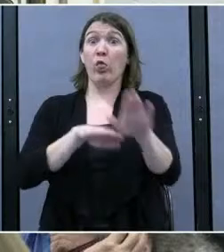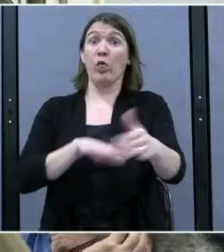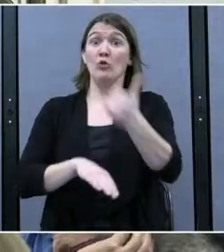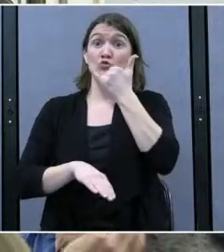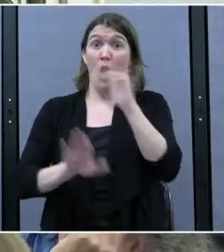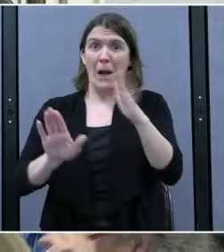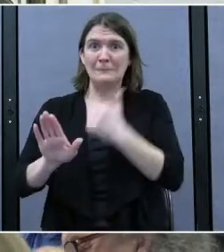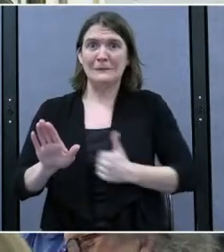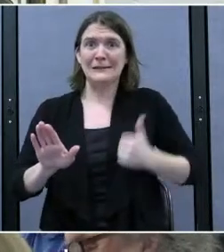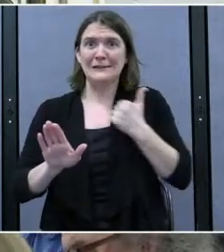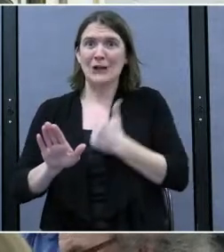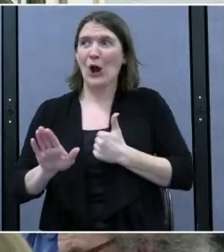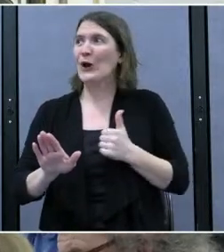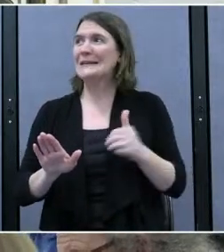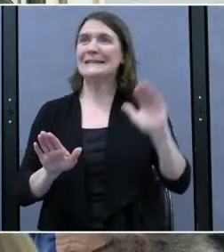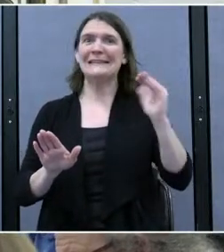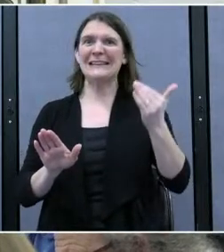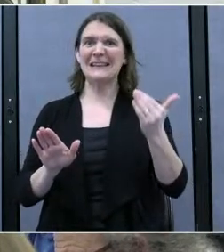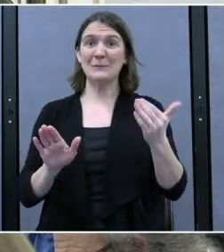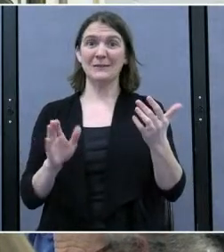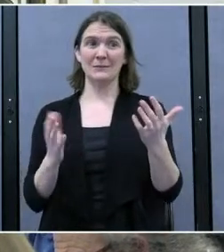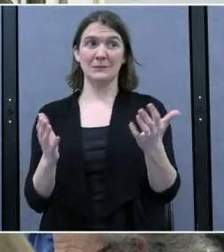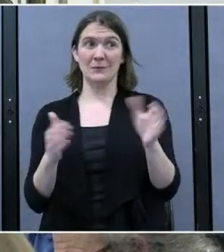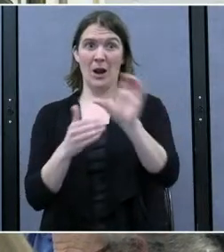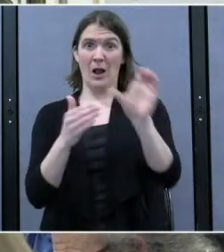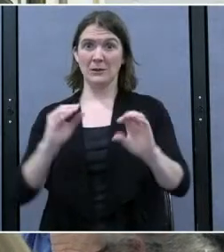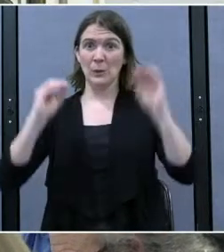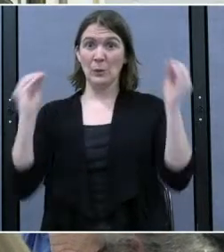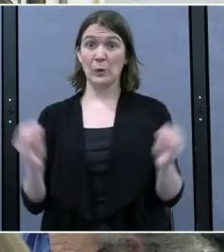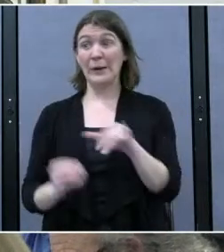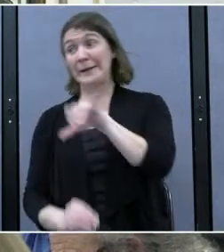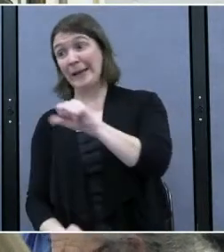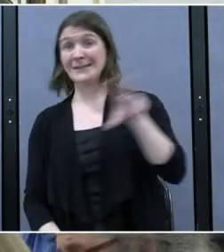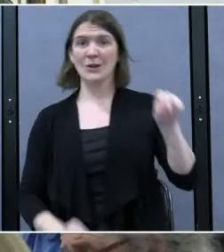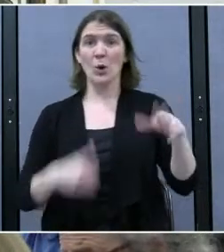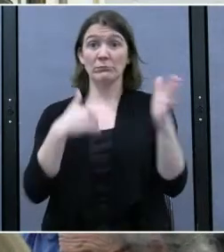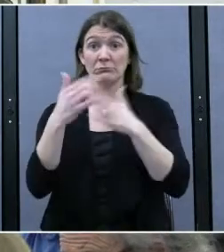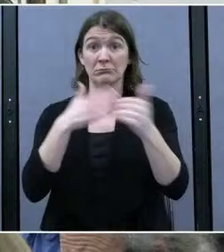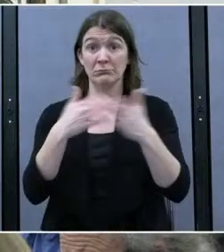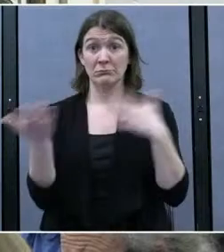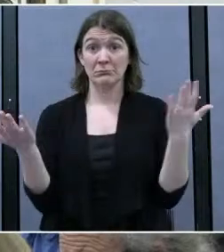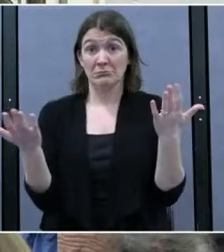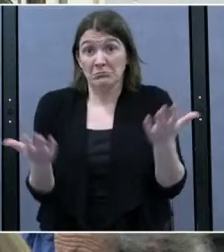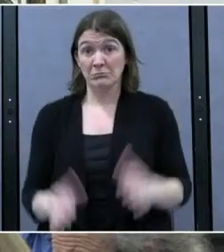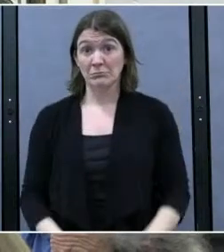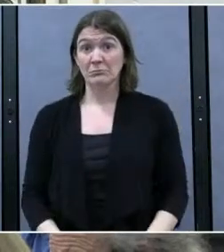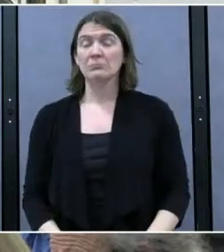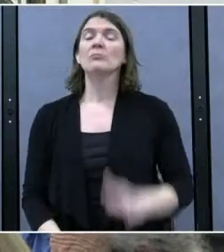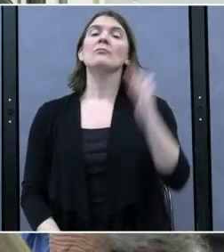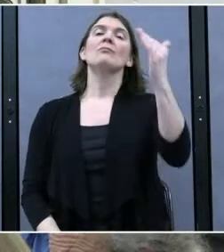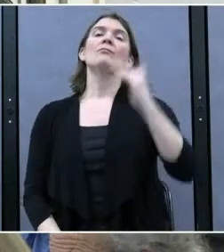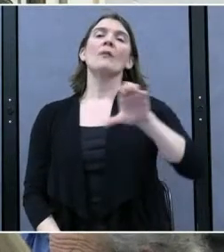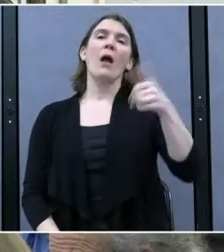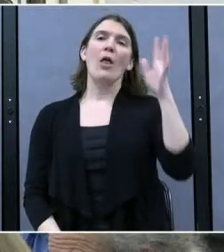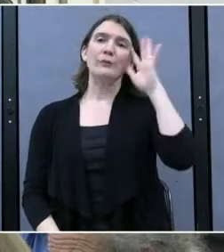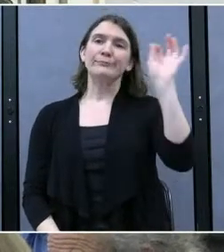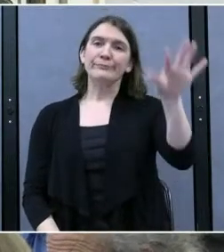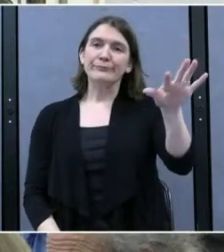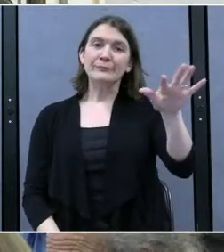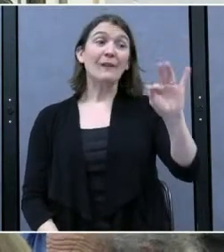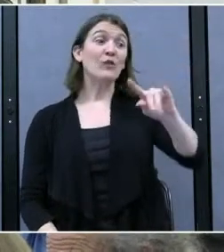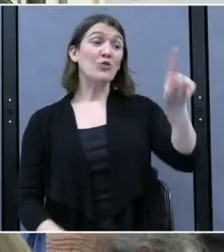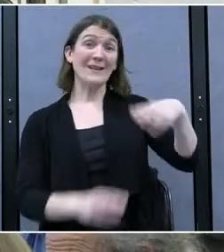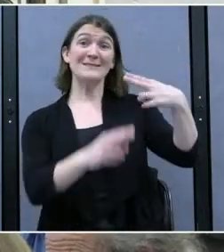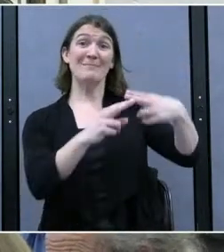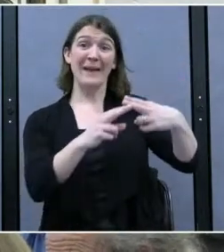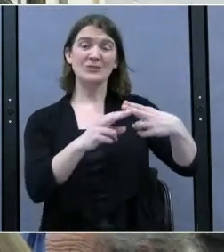slightly, since there seems to be no practical consequence either way. And then my only other note is to what Franz said. We